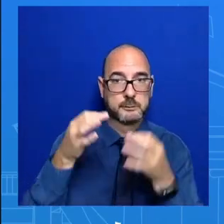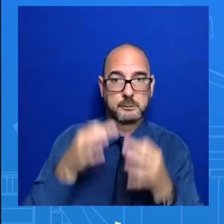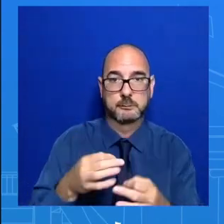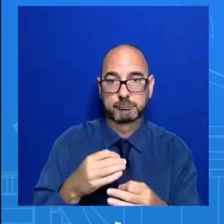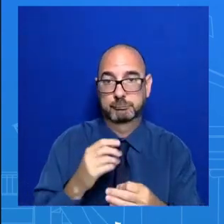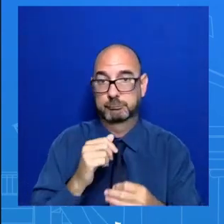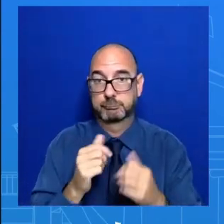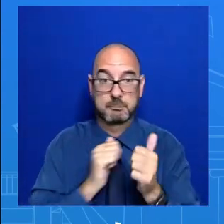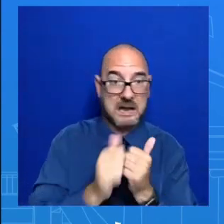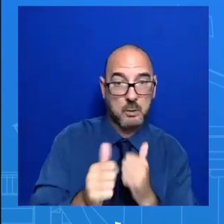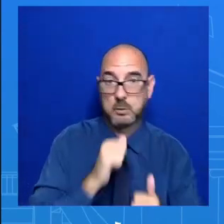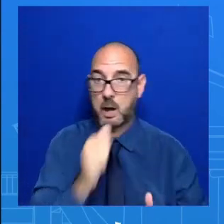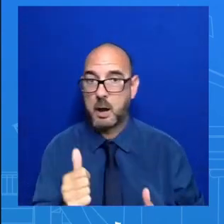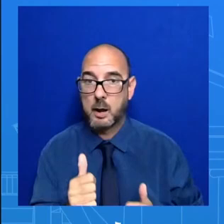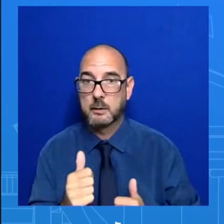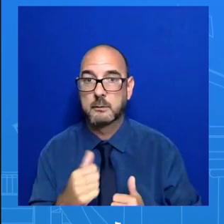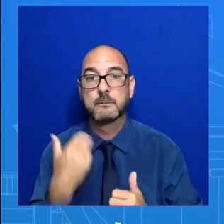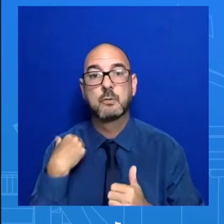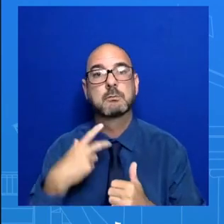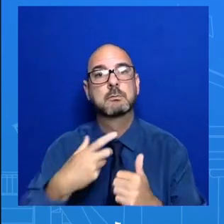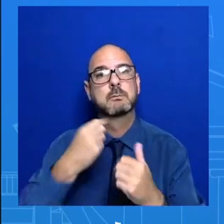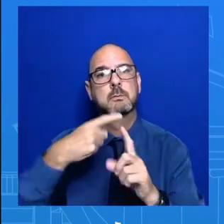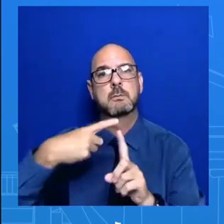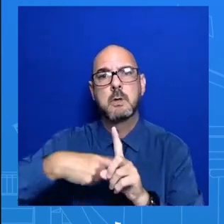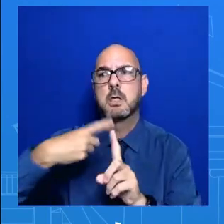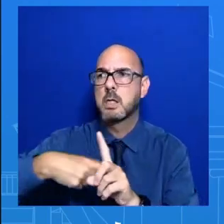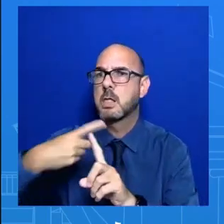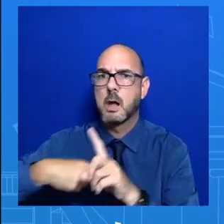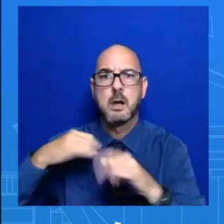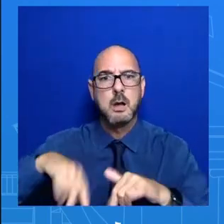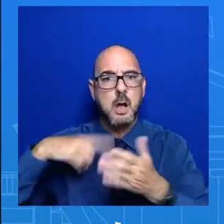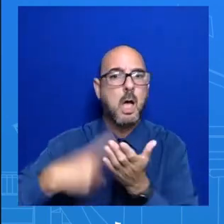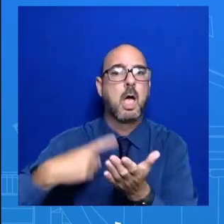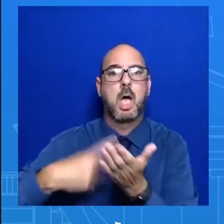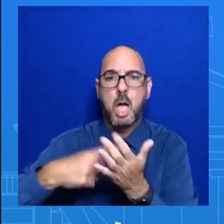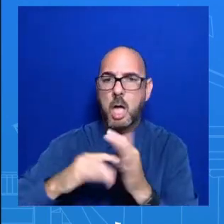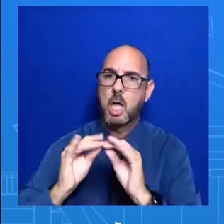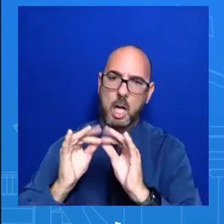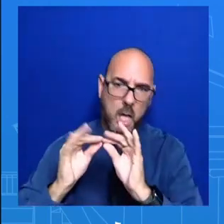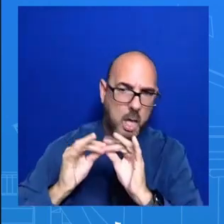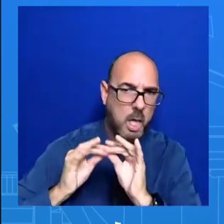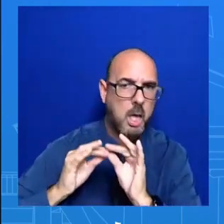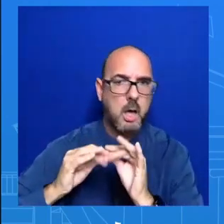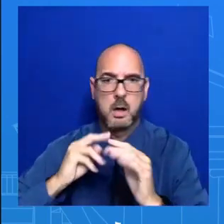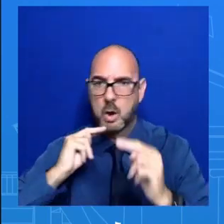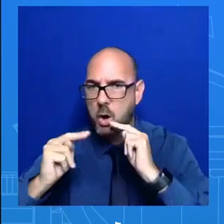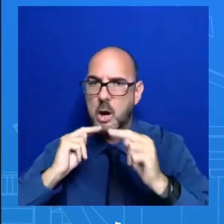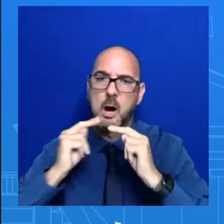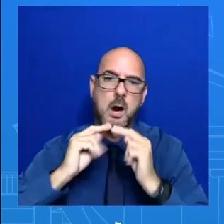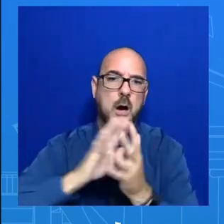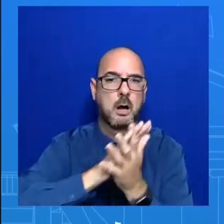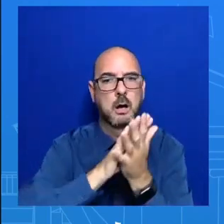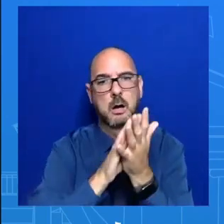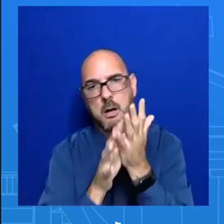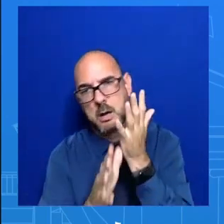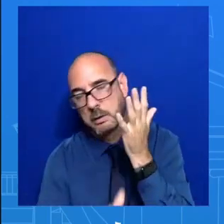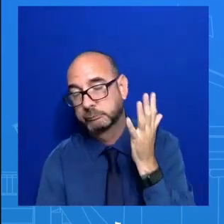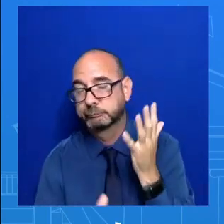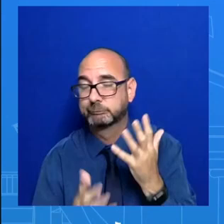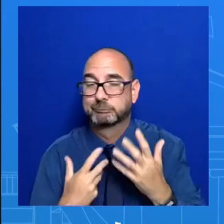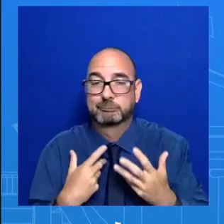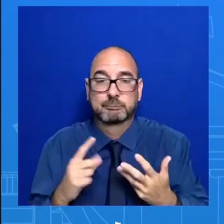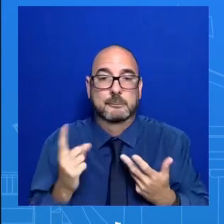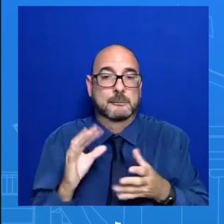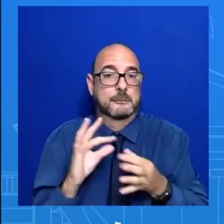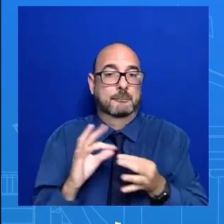agreement, obviously coming out of the Senate. We have said over and over again, we believe if the president has an opportunity to sign this into law, it will be the